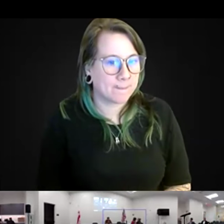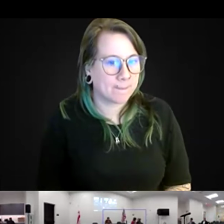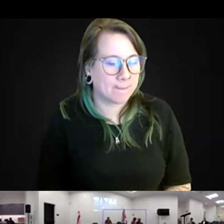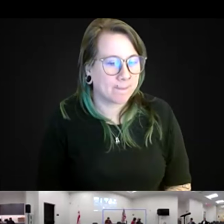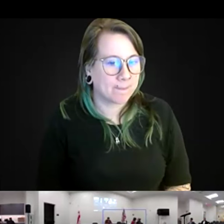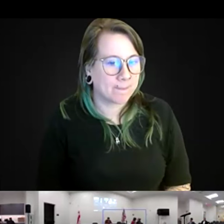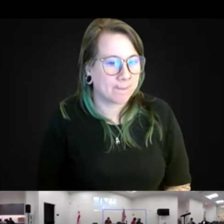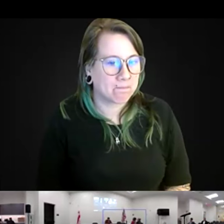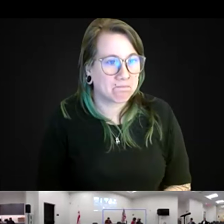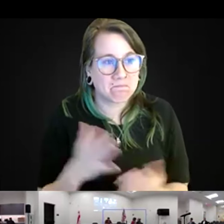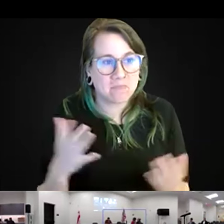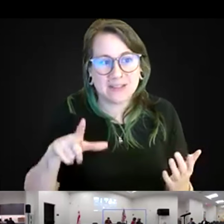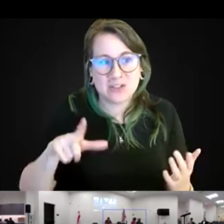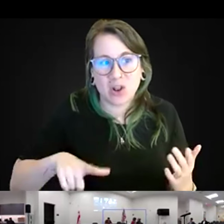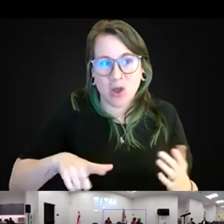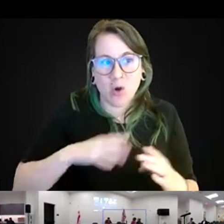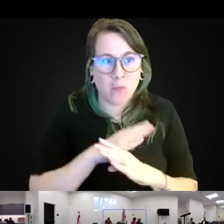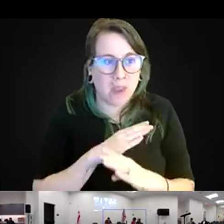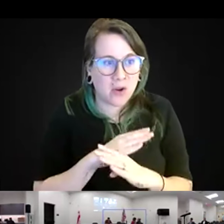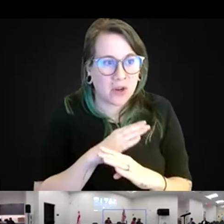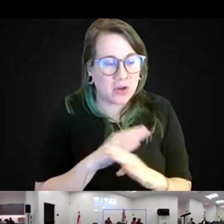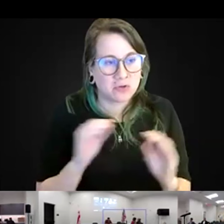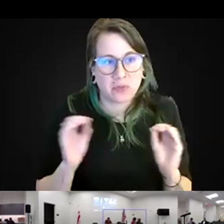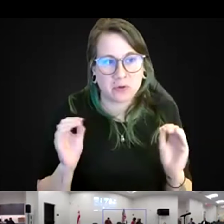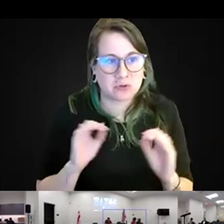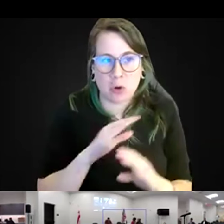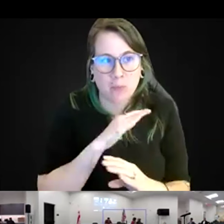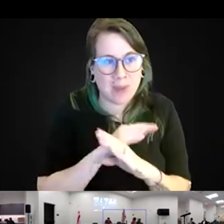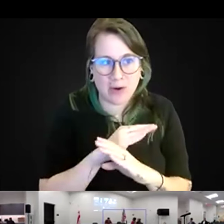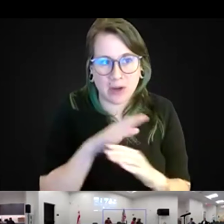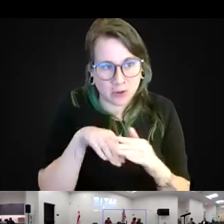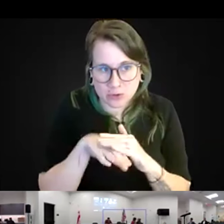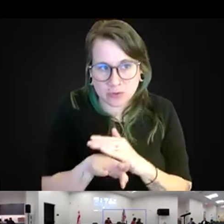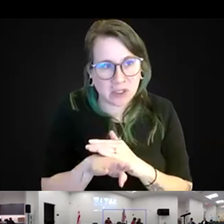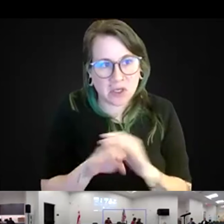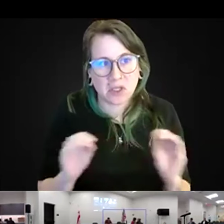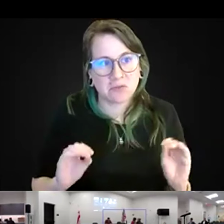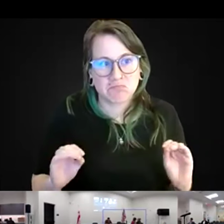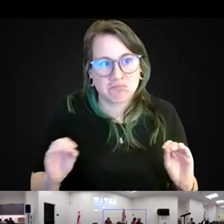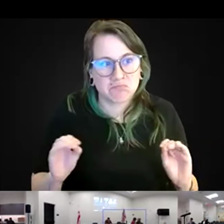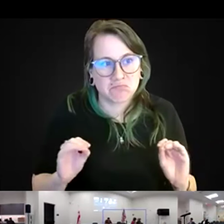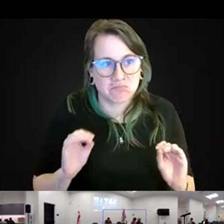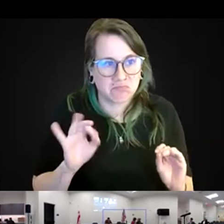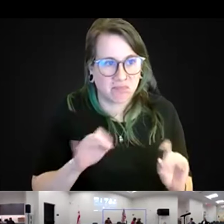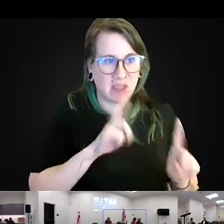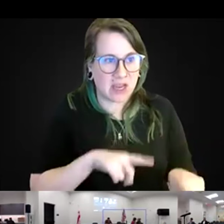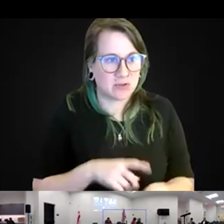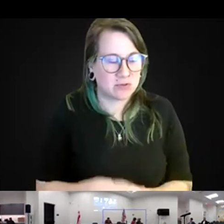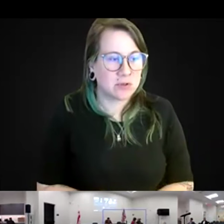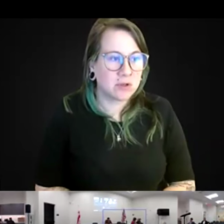It's low barrier, so that there is no barrier to entry, if that answers your question.